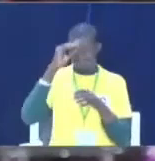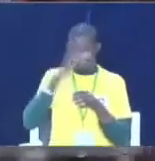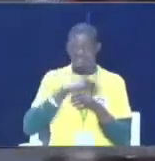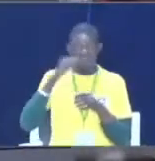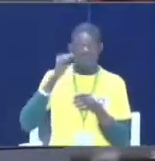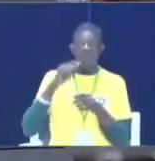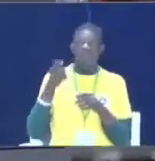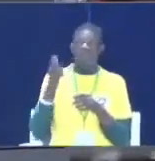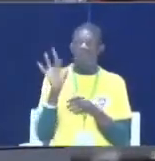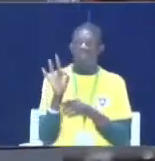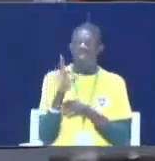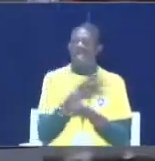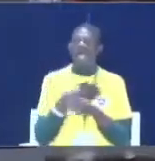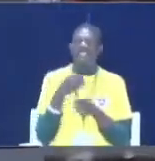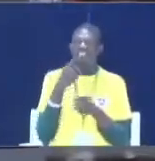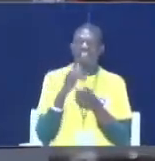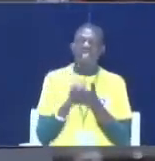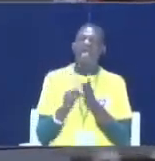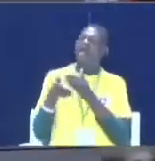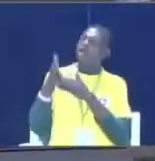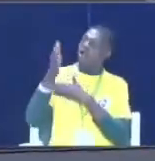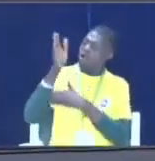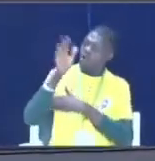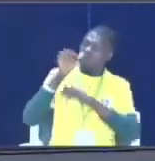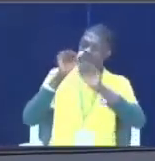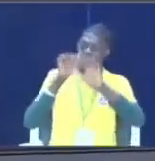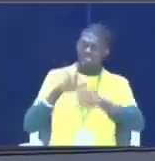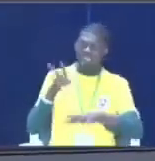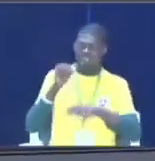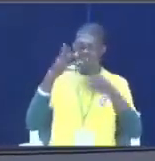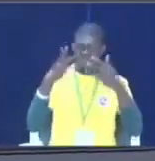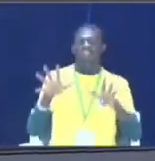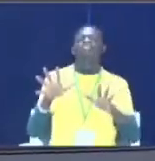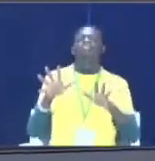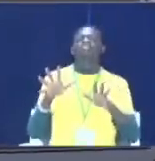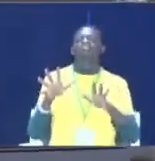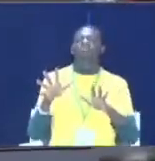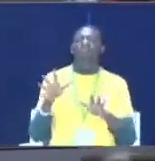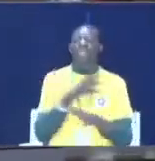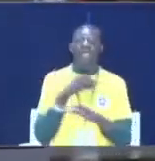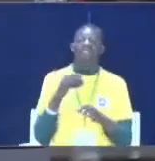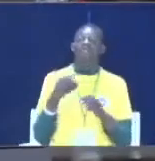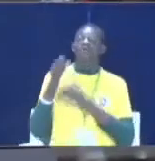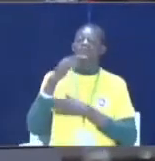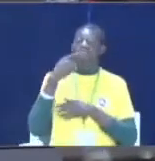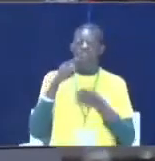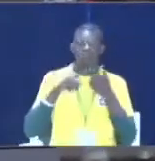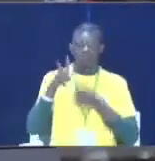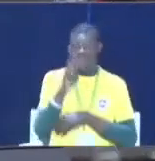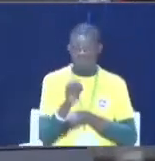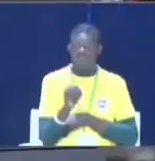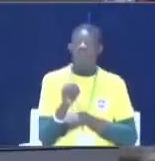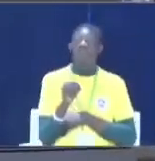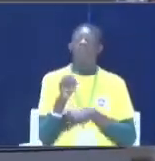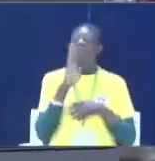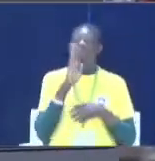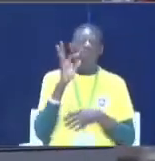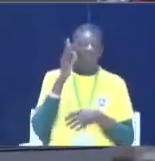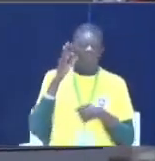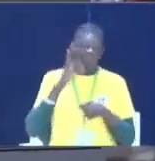Let's go to verse 28. He said, and God blessed them. And God said unto them, be